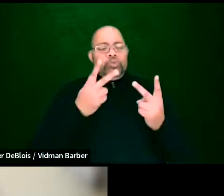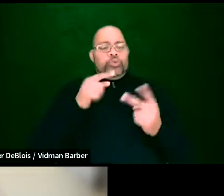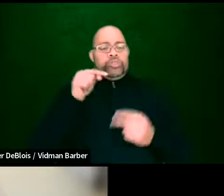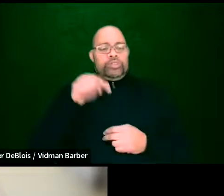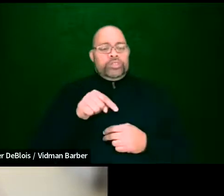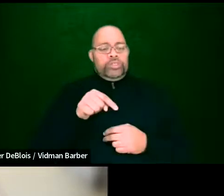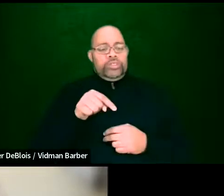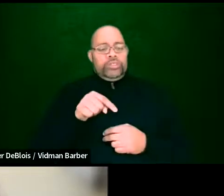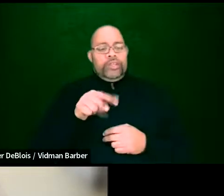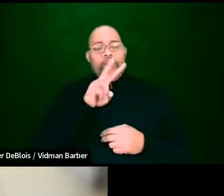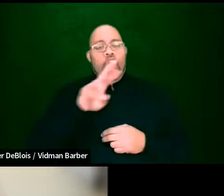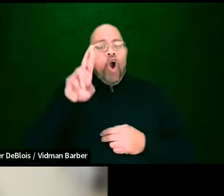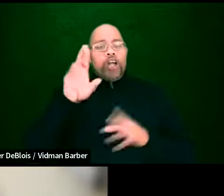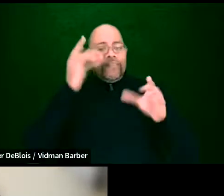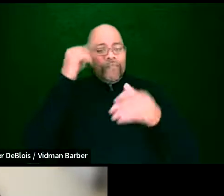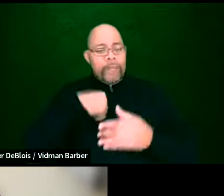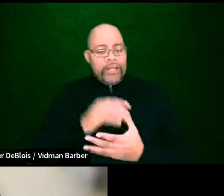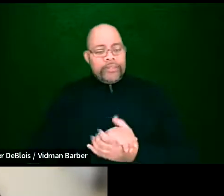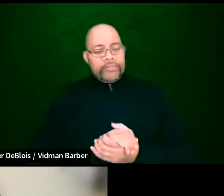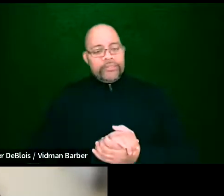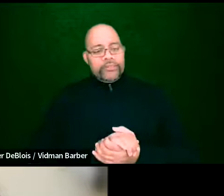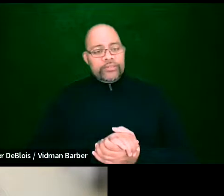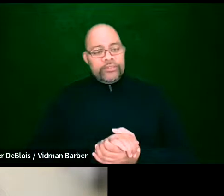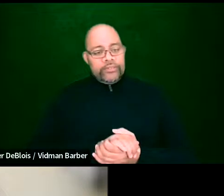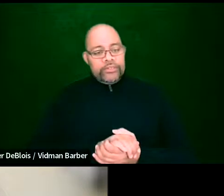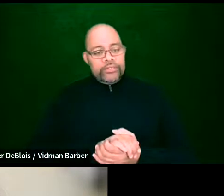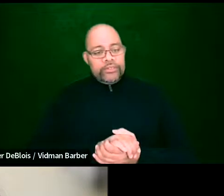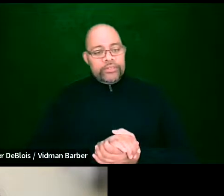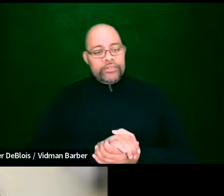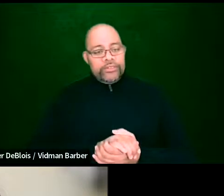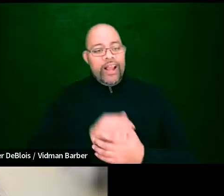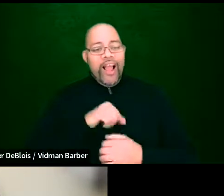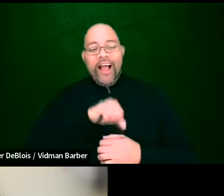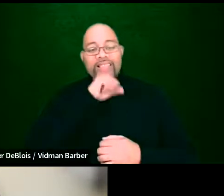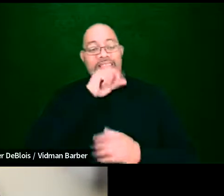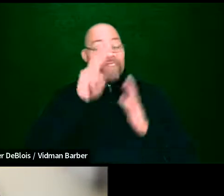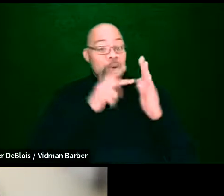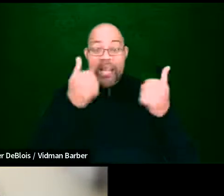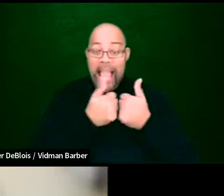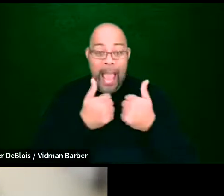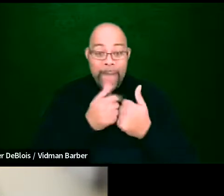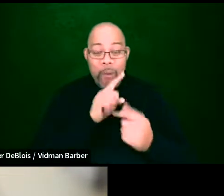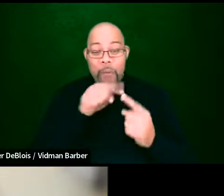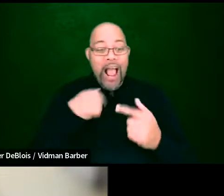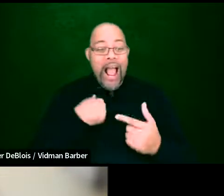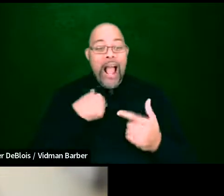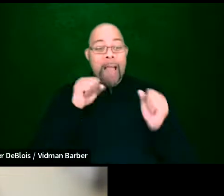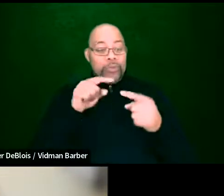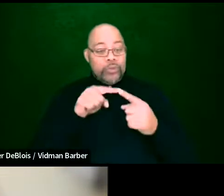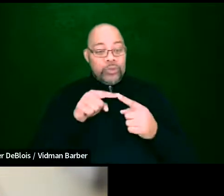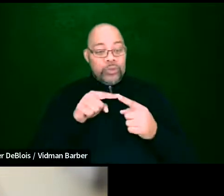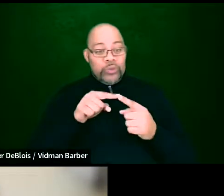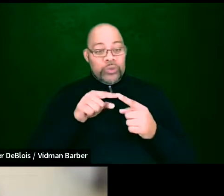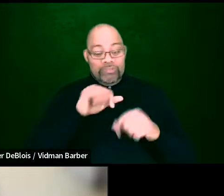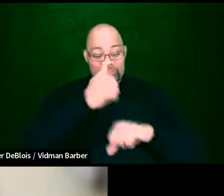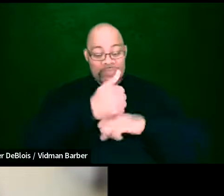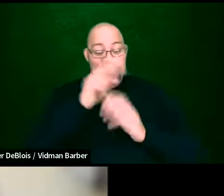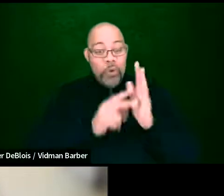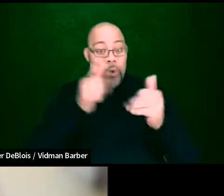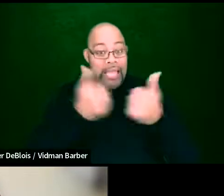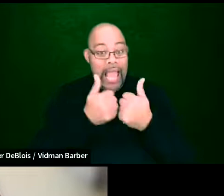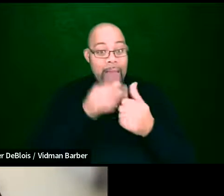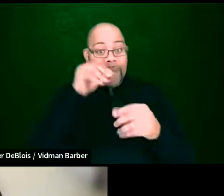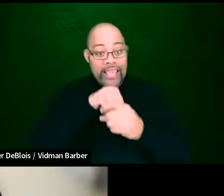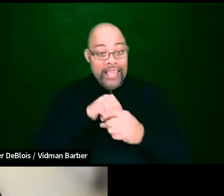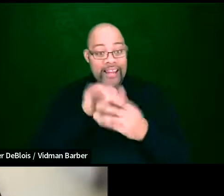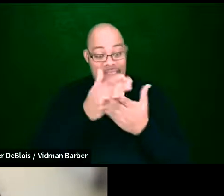visualization, virtual reality did for me. I love video games. So whenever I'm able to implement video games within